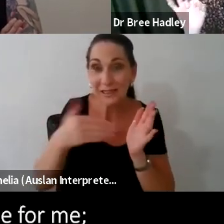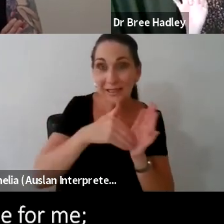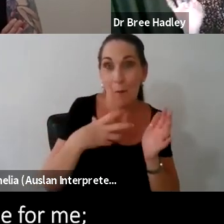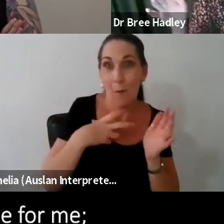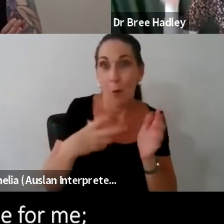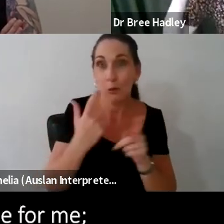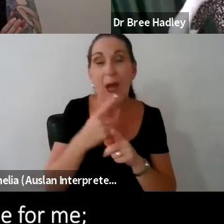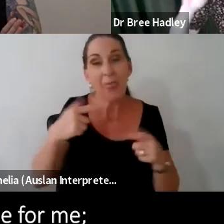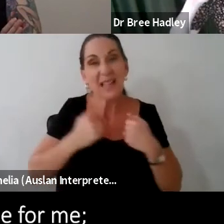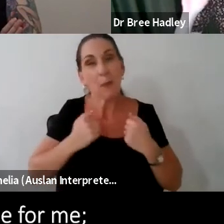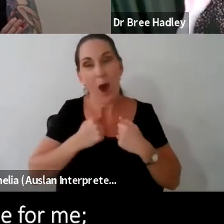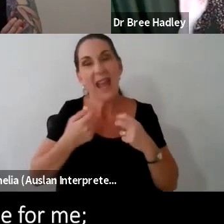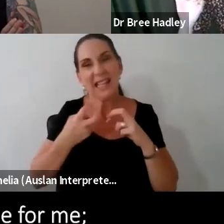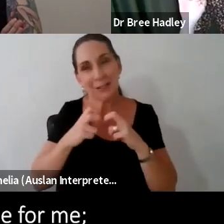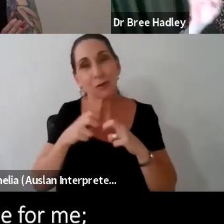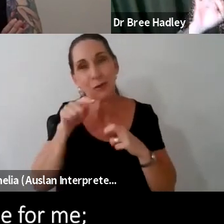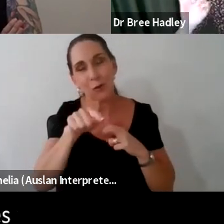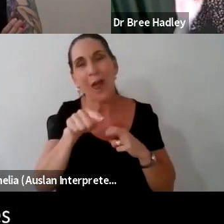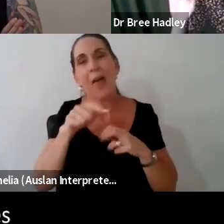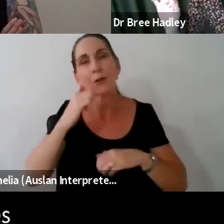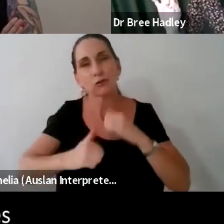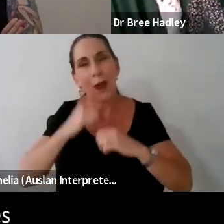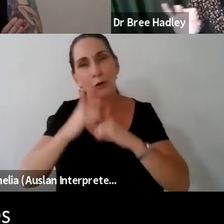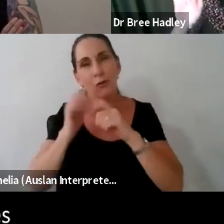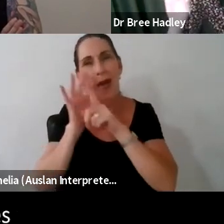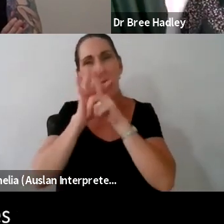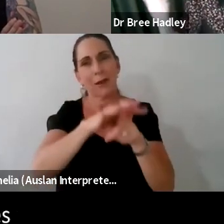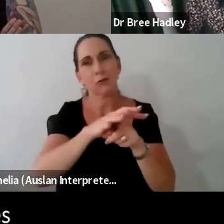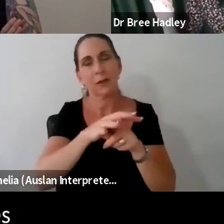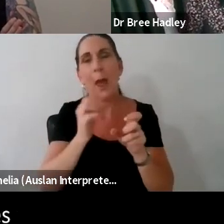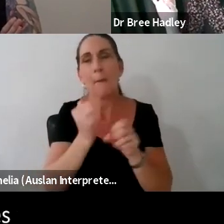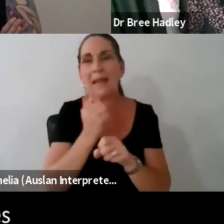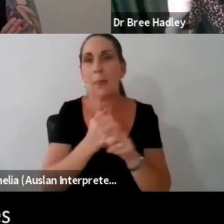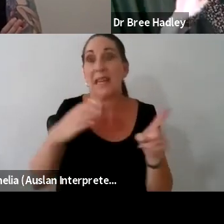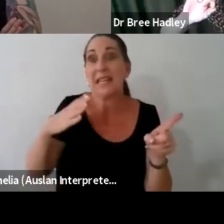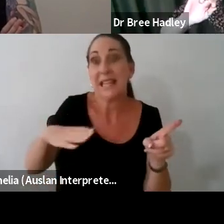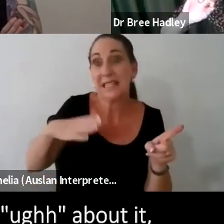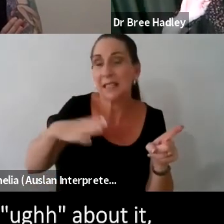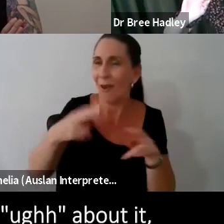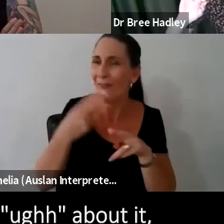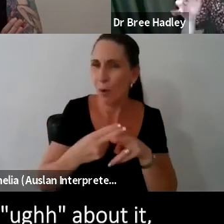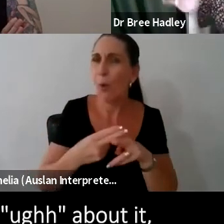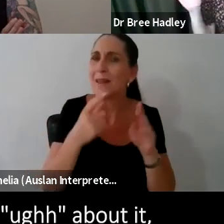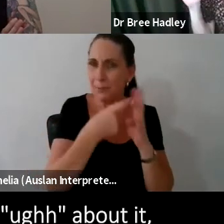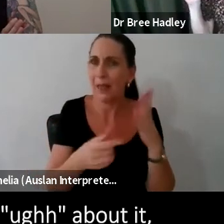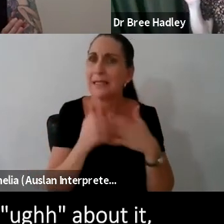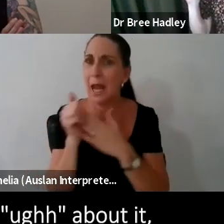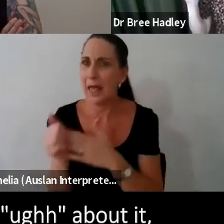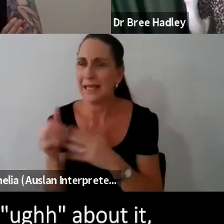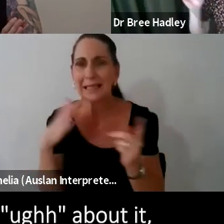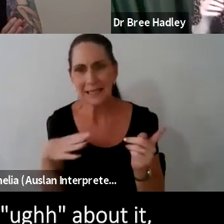That's the issue for me, is the structural oppression creates the necessity of the disability-led, and to kind of